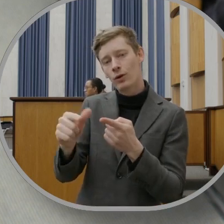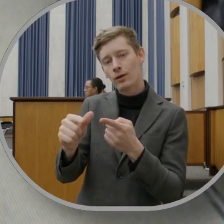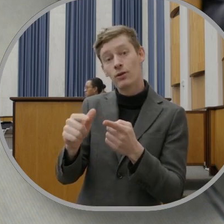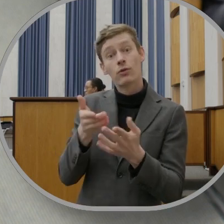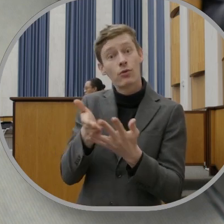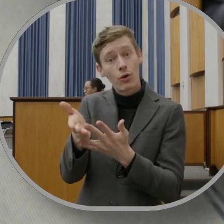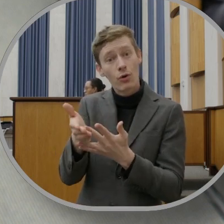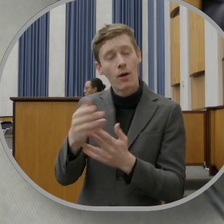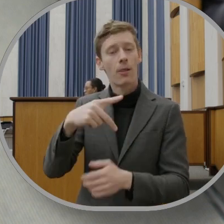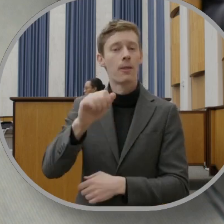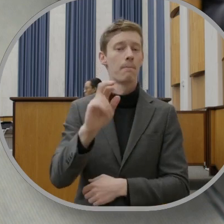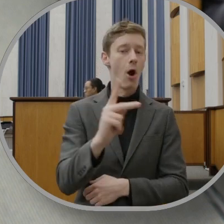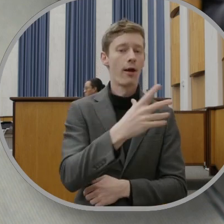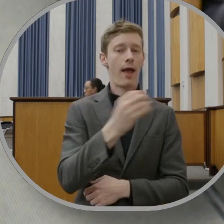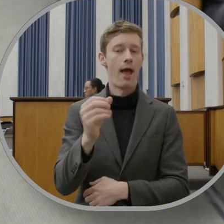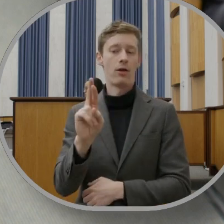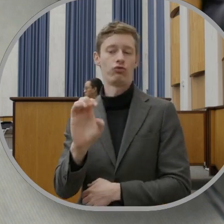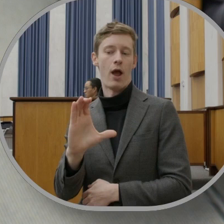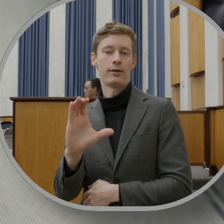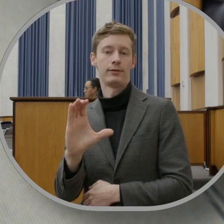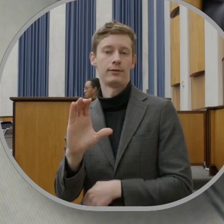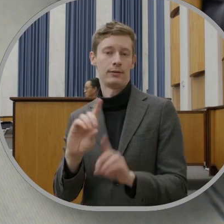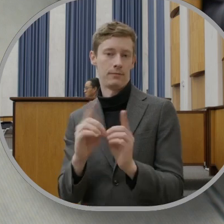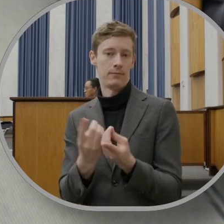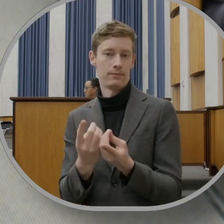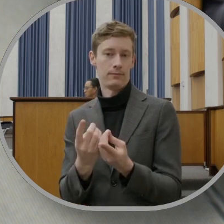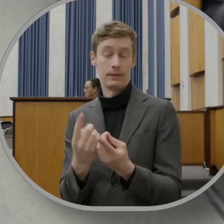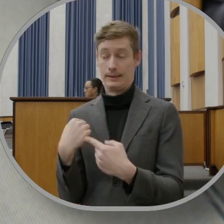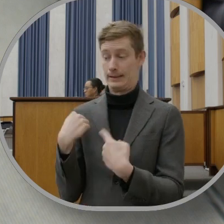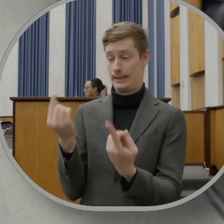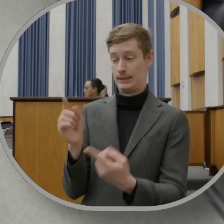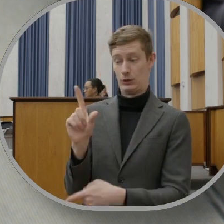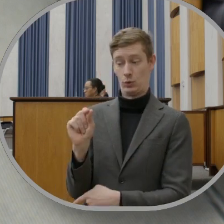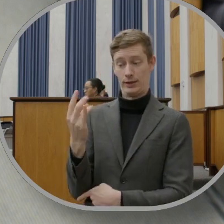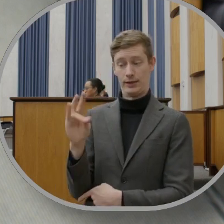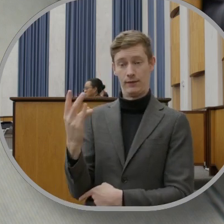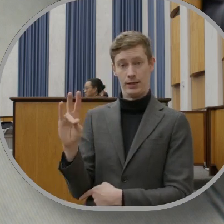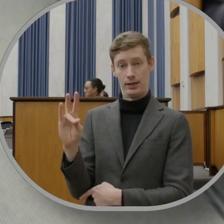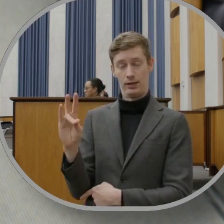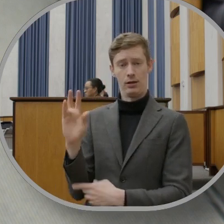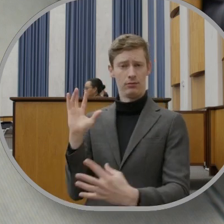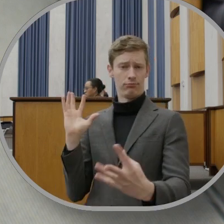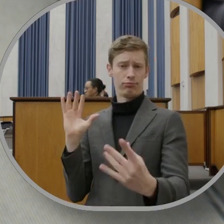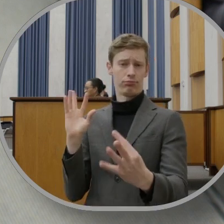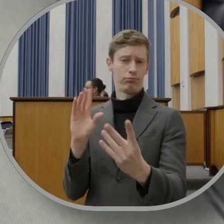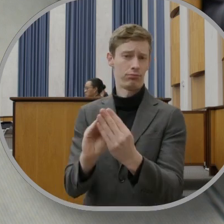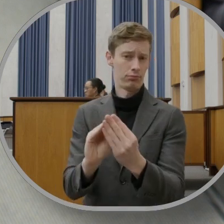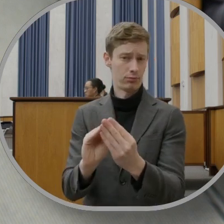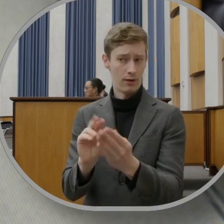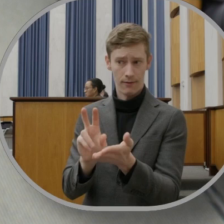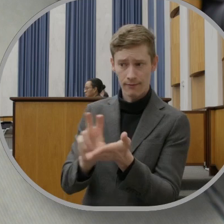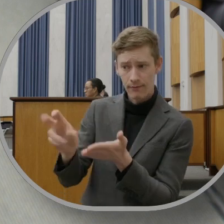Recreation Department. In fact, since FY 2017, We've increased our total funding for parks